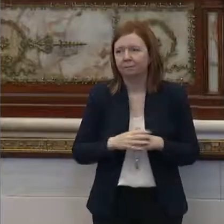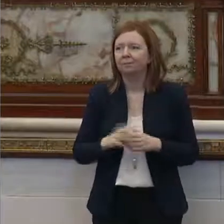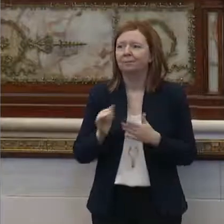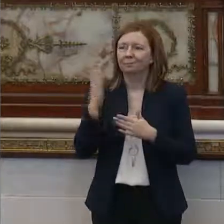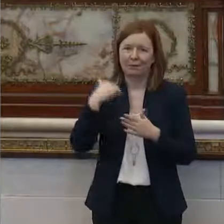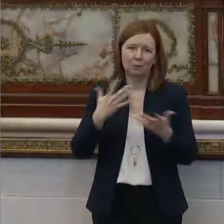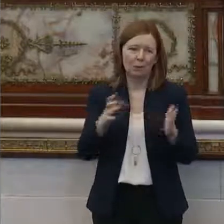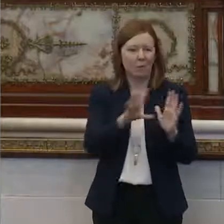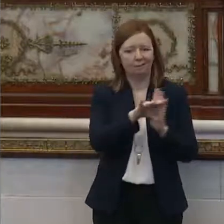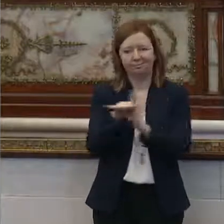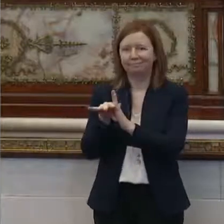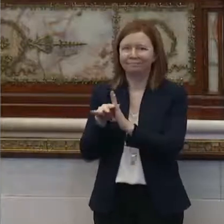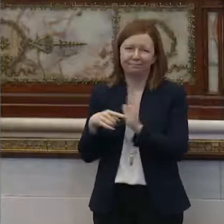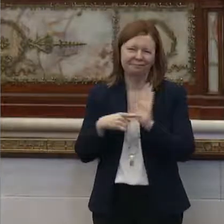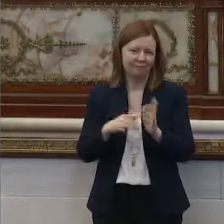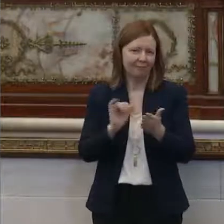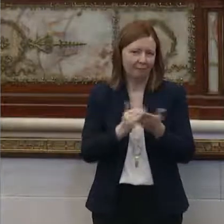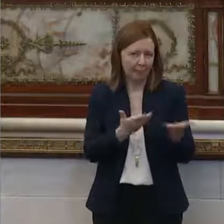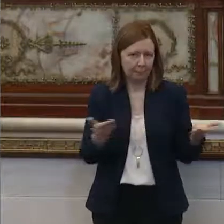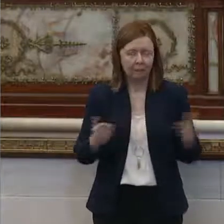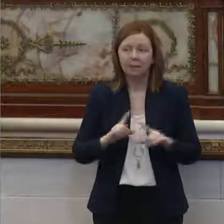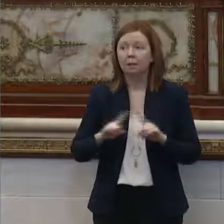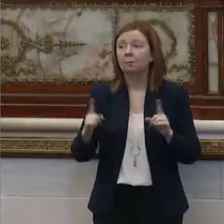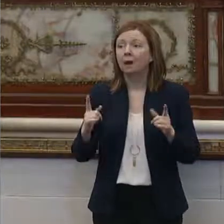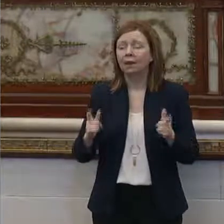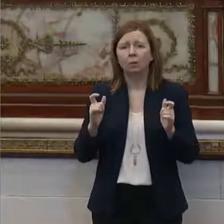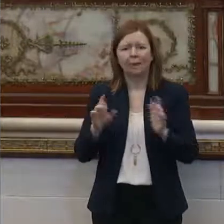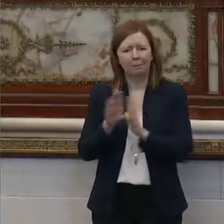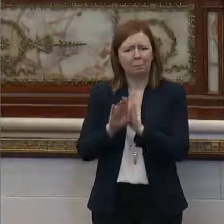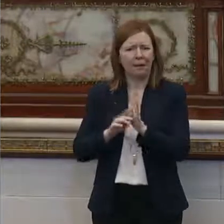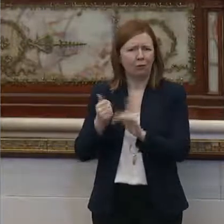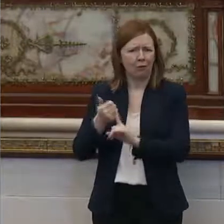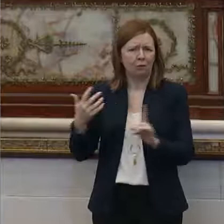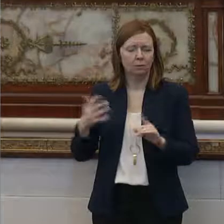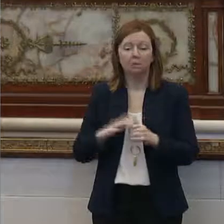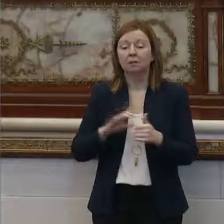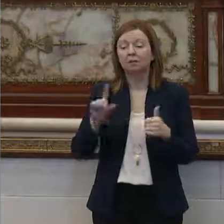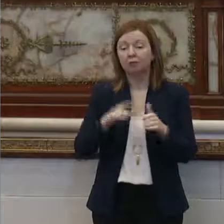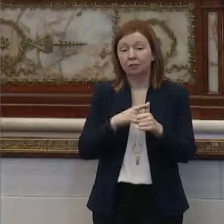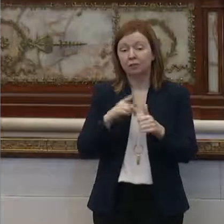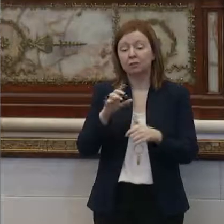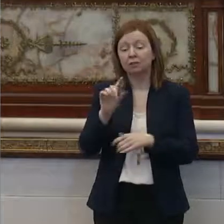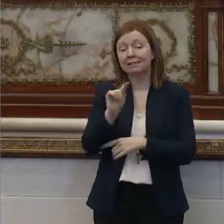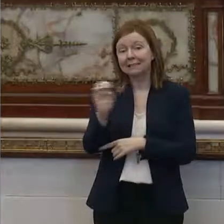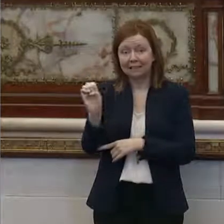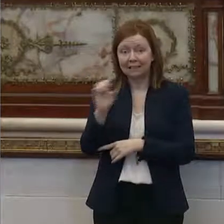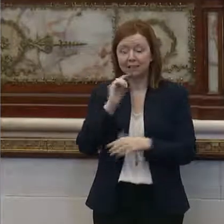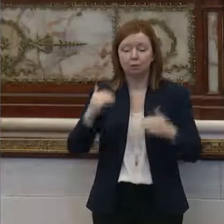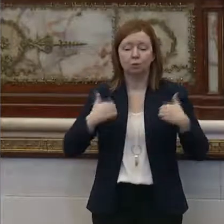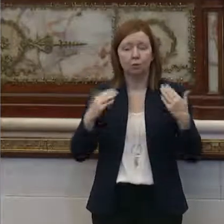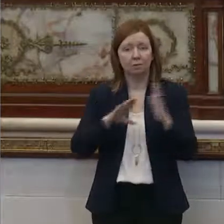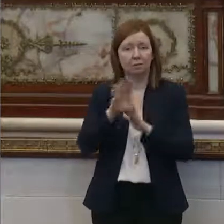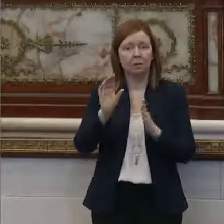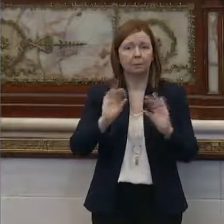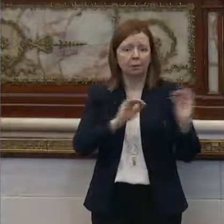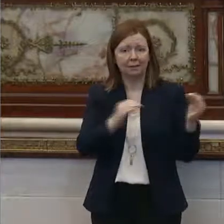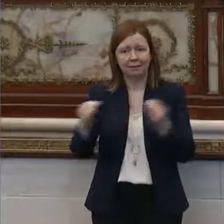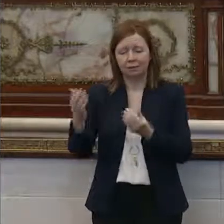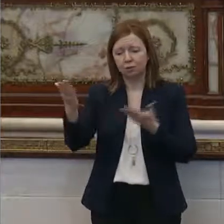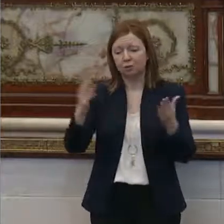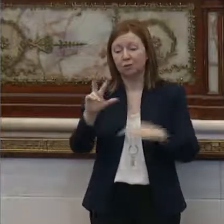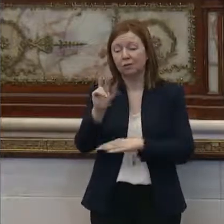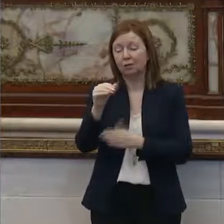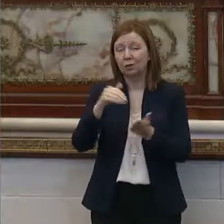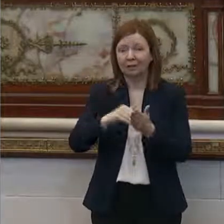I had a clip of them. But I want to give you a quick background. The First Tee is a youth development organization who serves